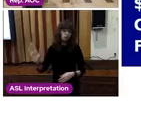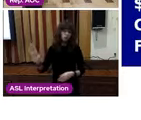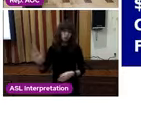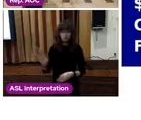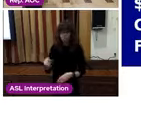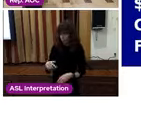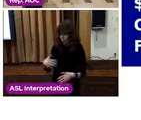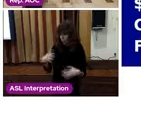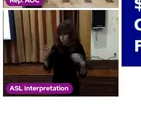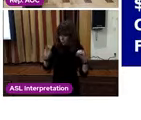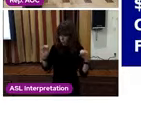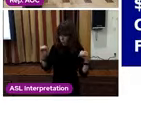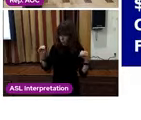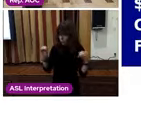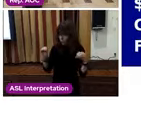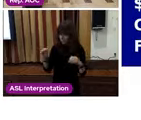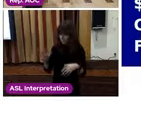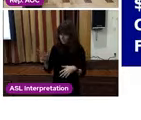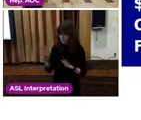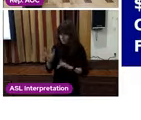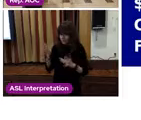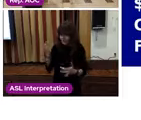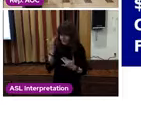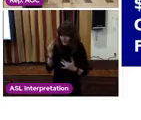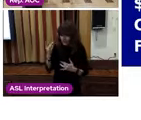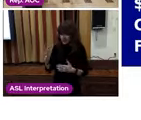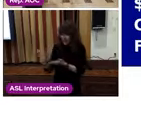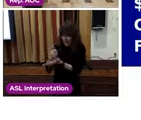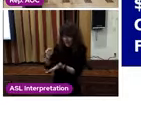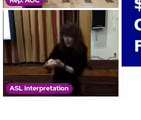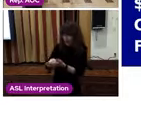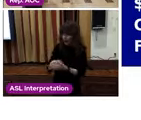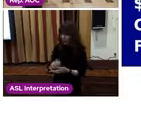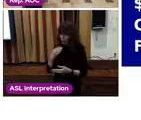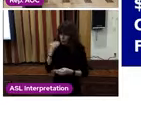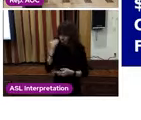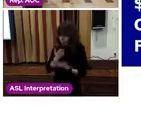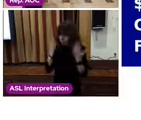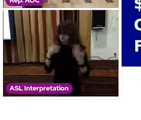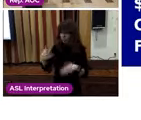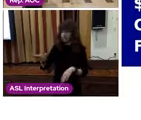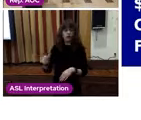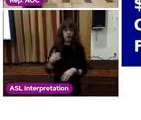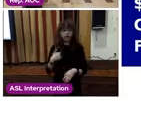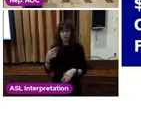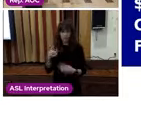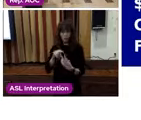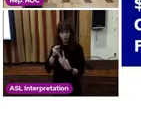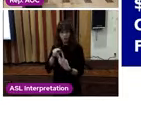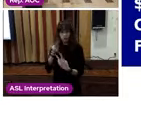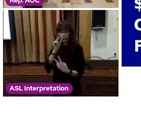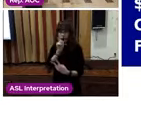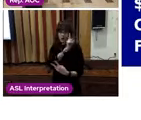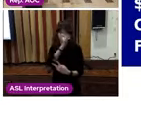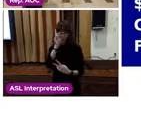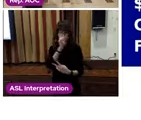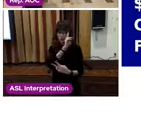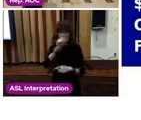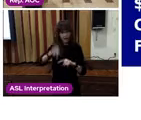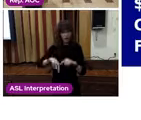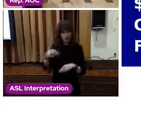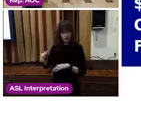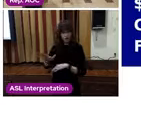your health care, whatever it may be, your income, your housing. Our two public hospitals in our communities, Elmhurst and